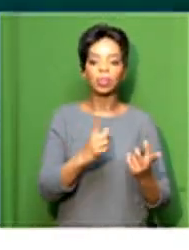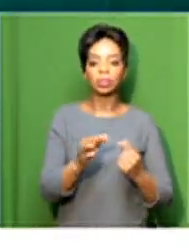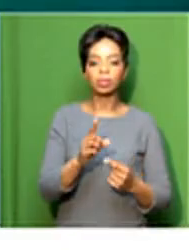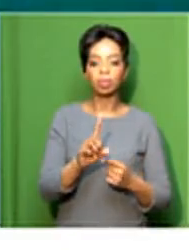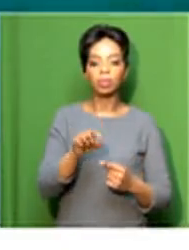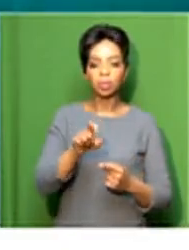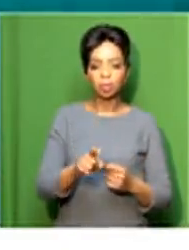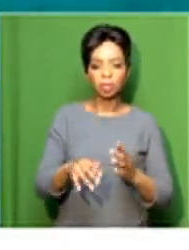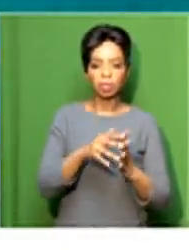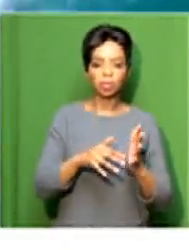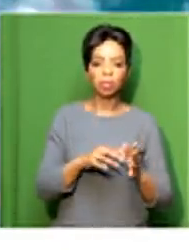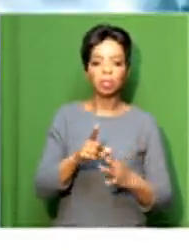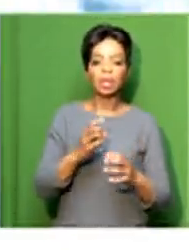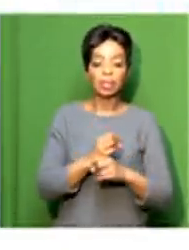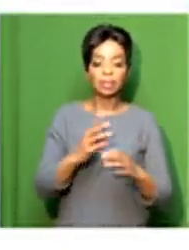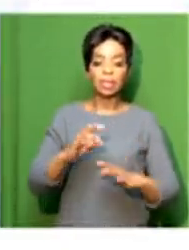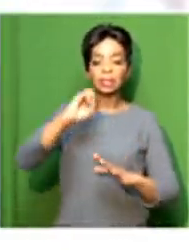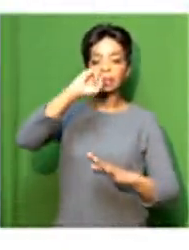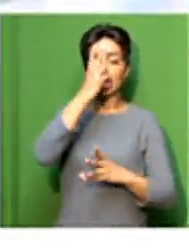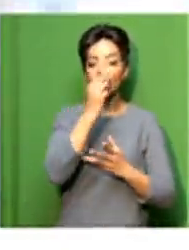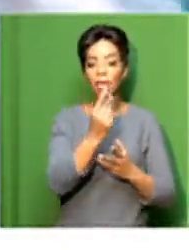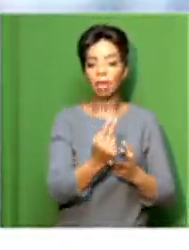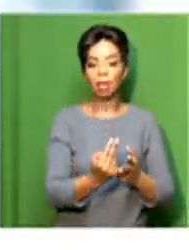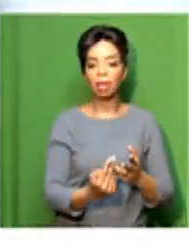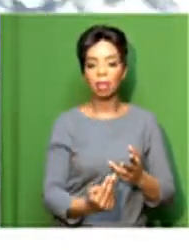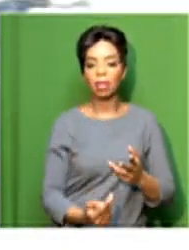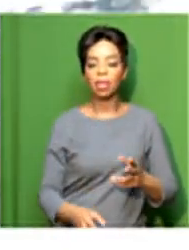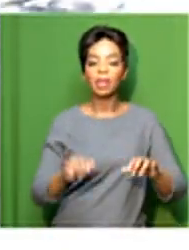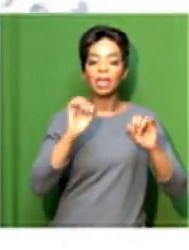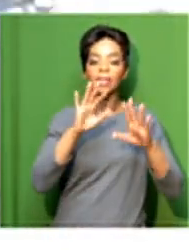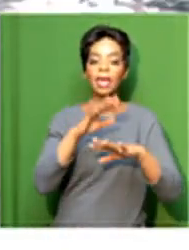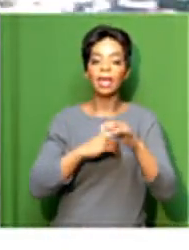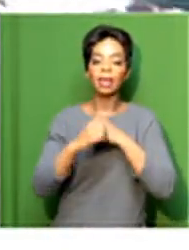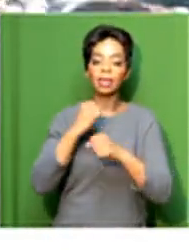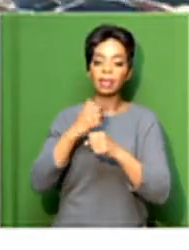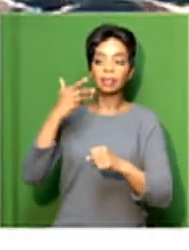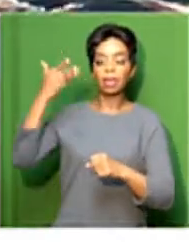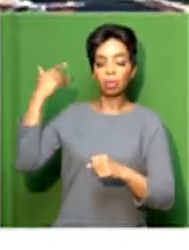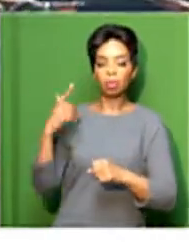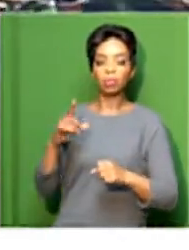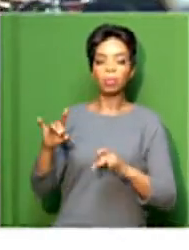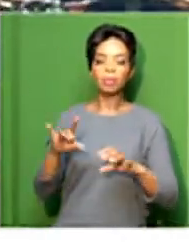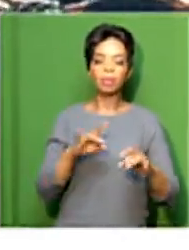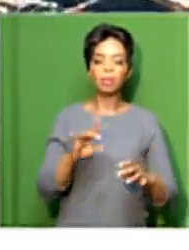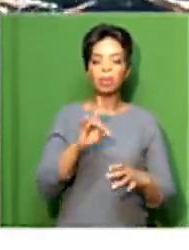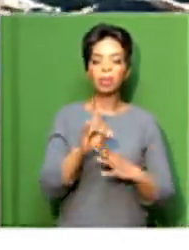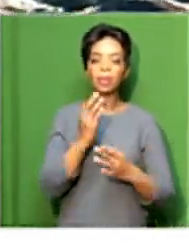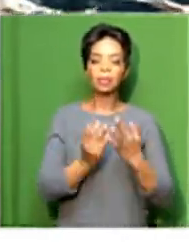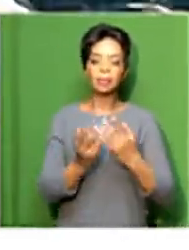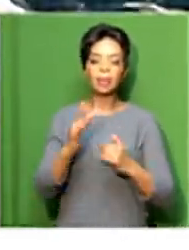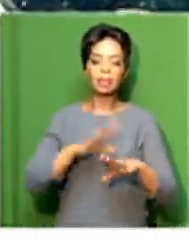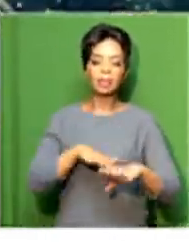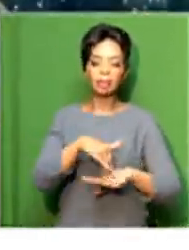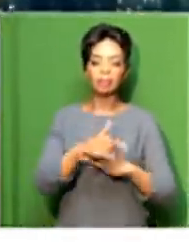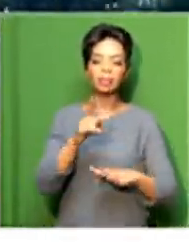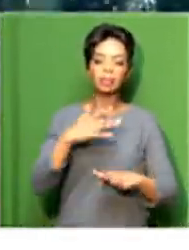So he started diving in the sea forest about 10 years ago. He was suffering from burnout and he decided he never wanted to make another